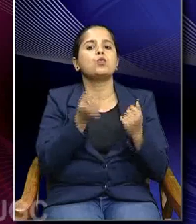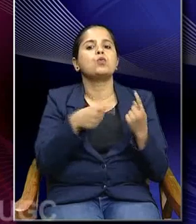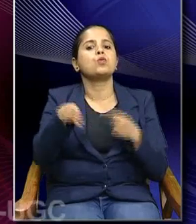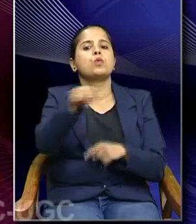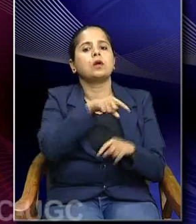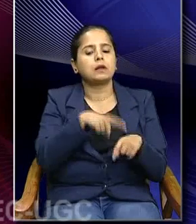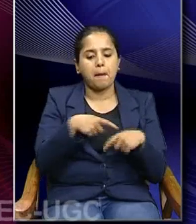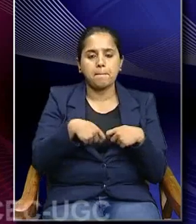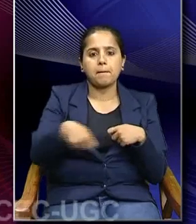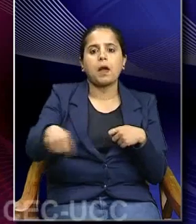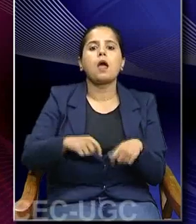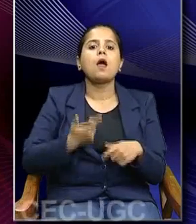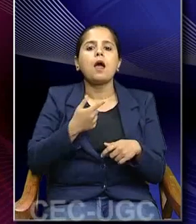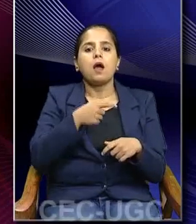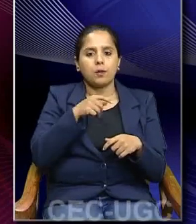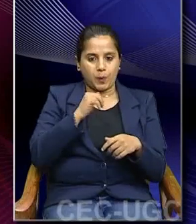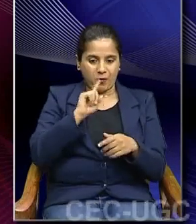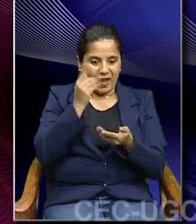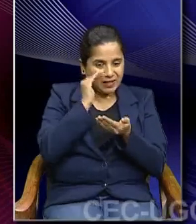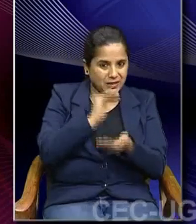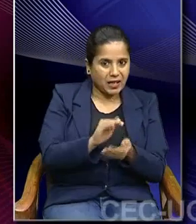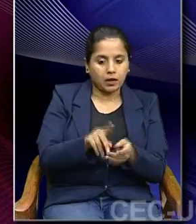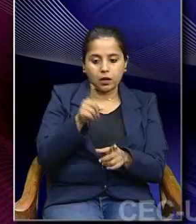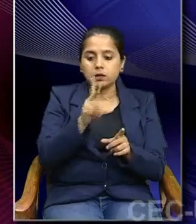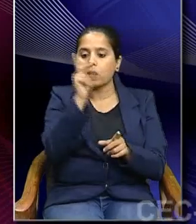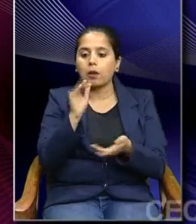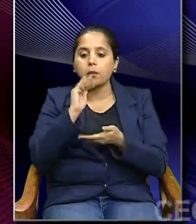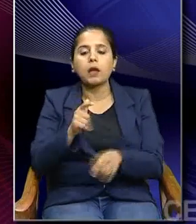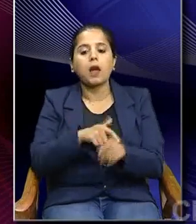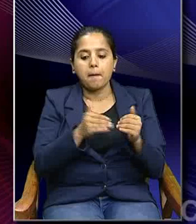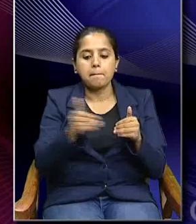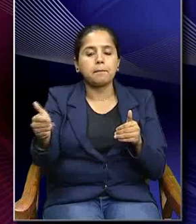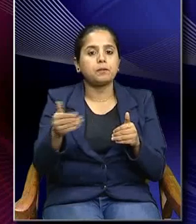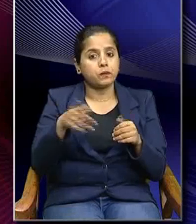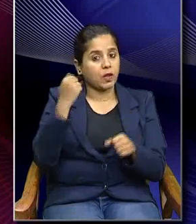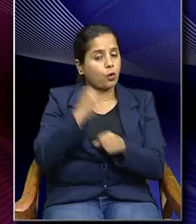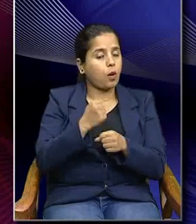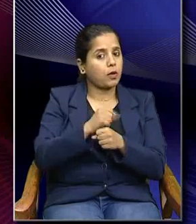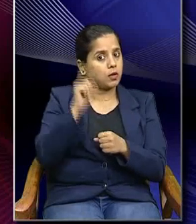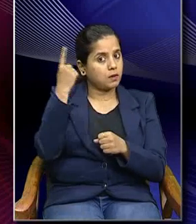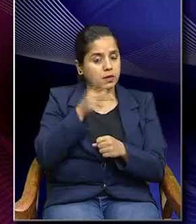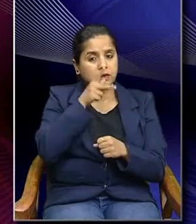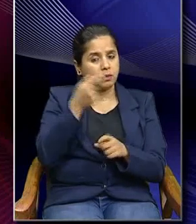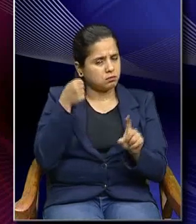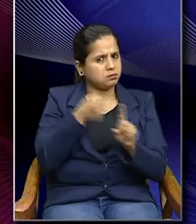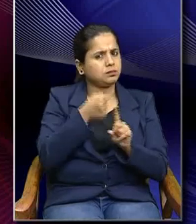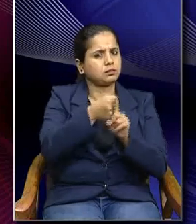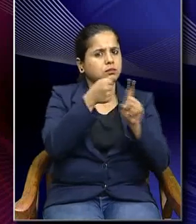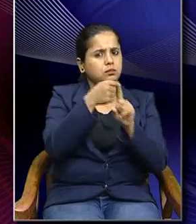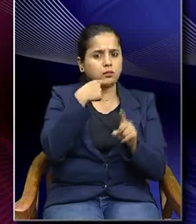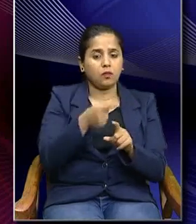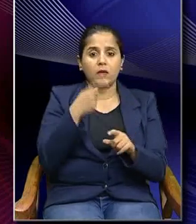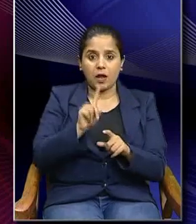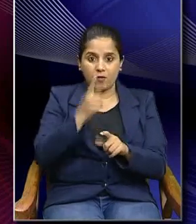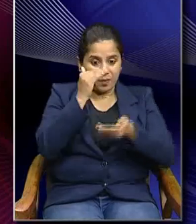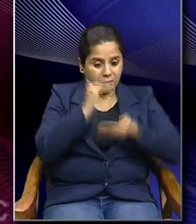the age interval between children, which is very important. So initially the government kind of advocated having a 3 years